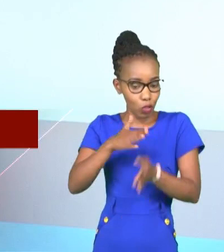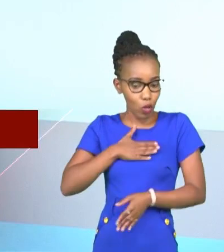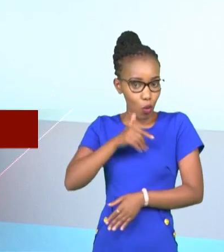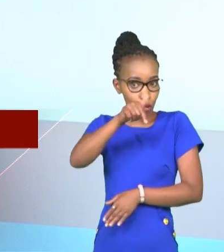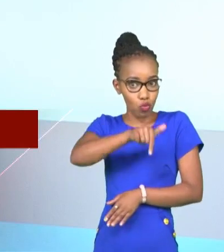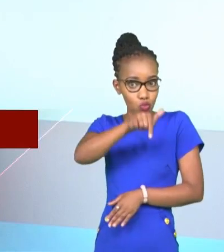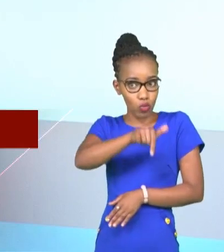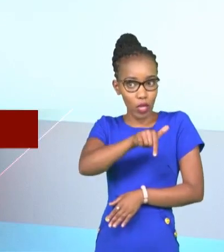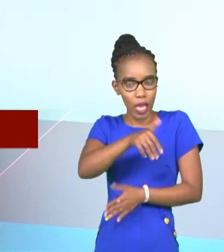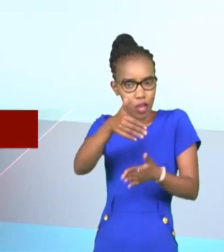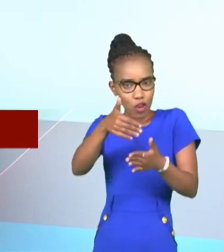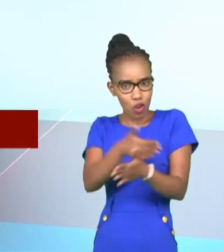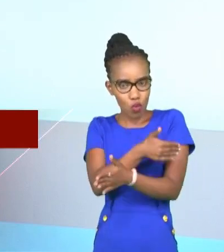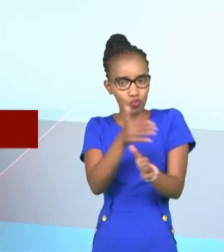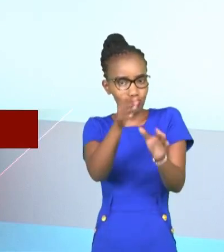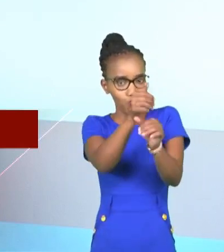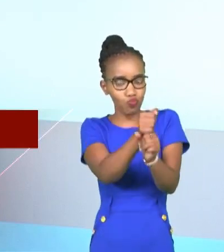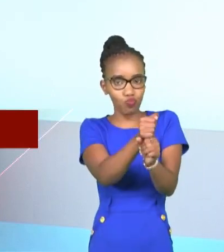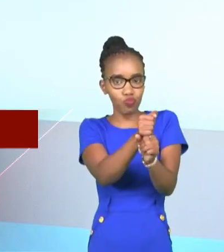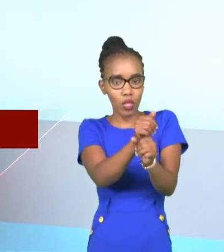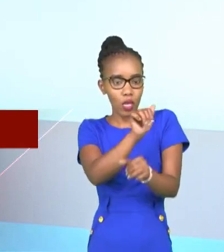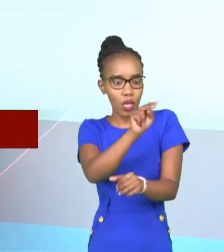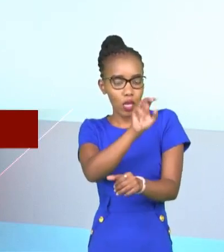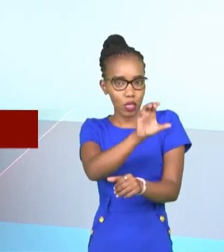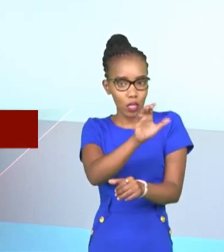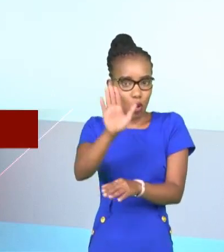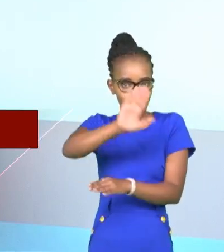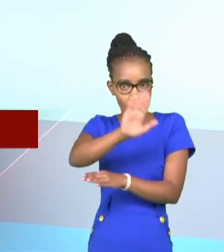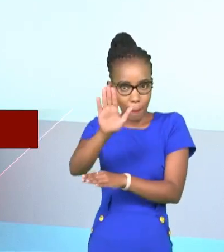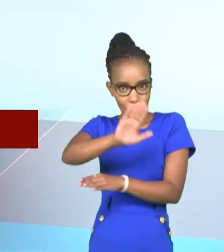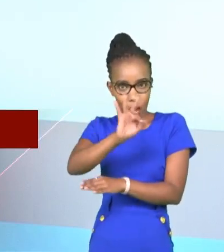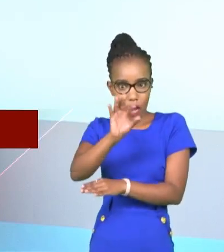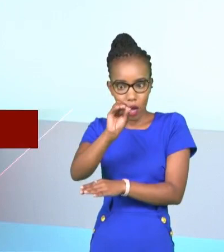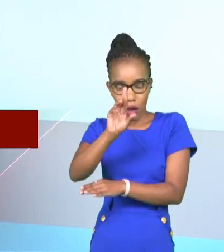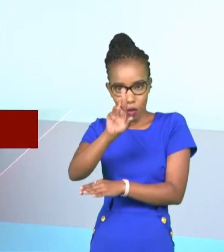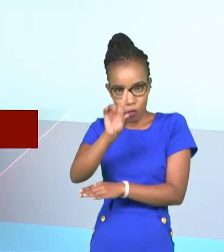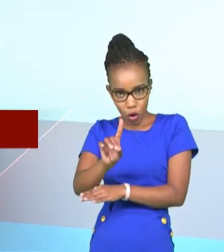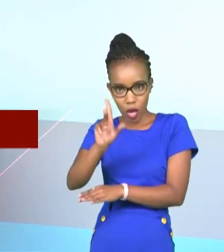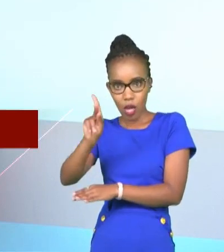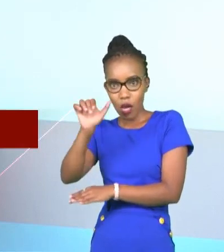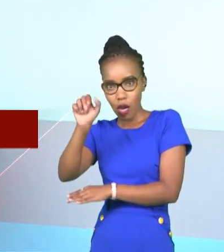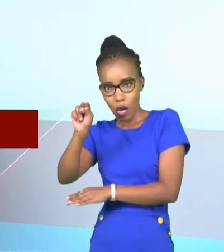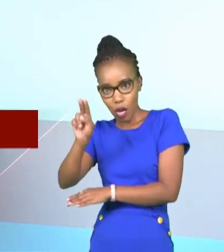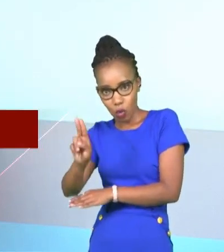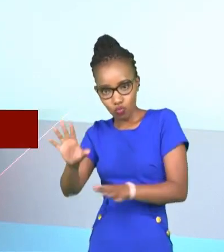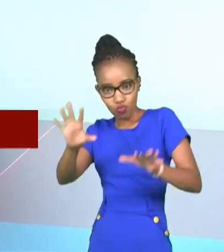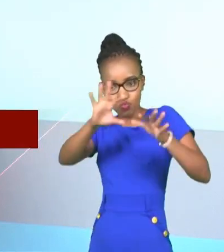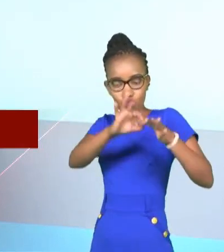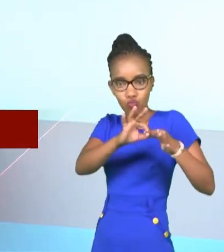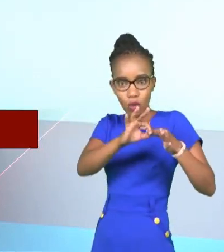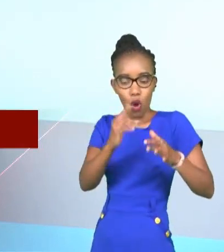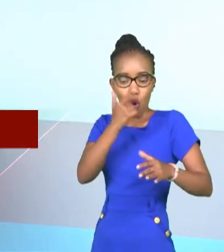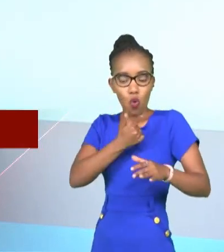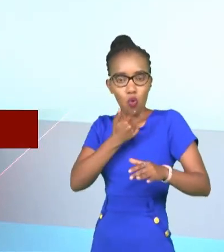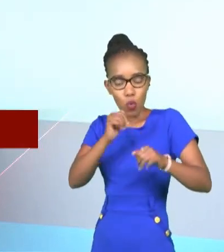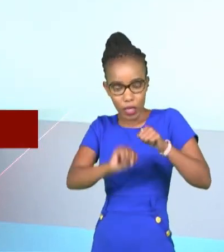also discuss the newly formed alliance marrying ANC, Wiper, Ford Kenya and KANU principals. Who will the principals front for the